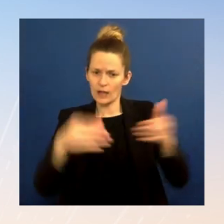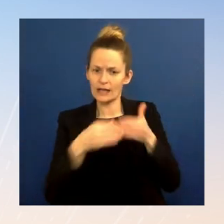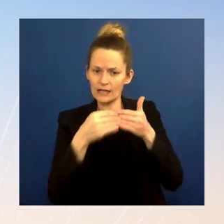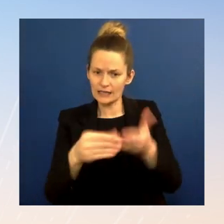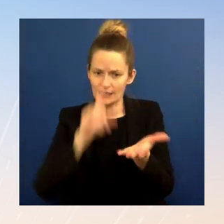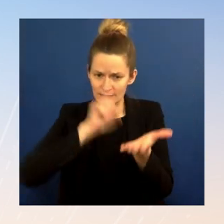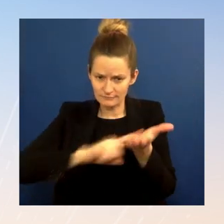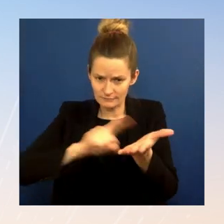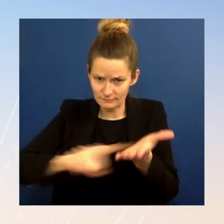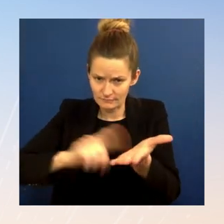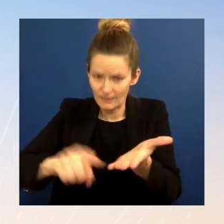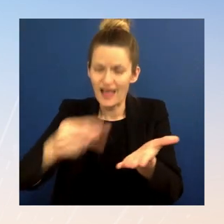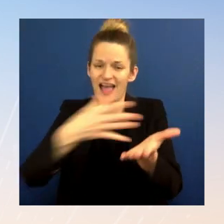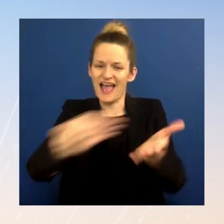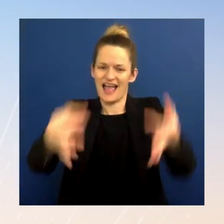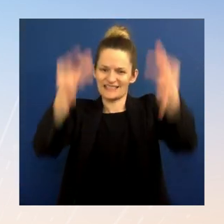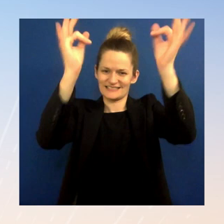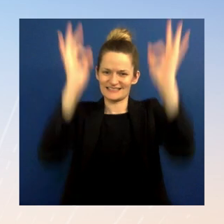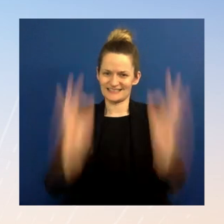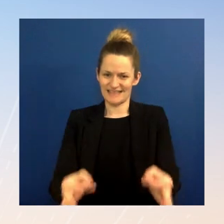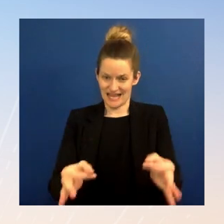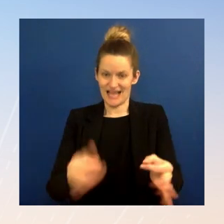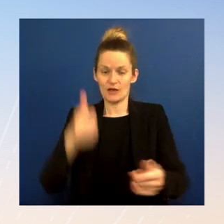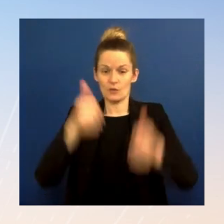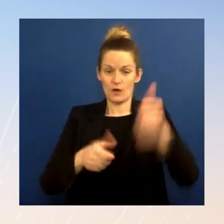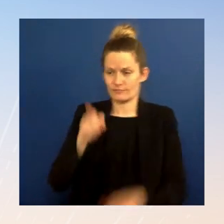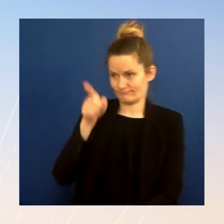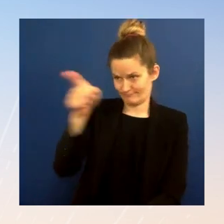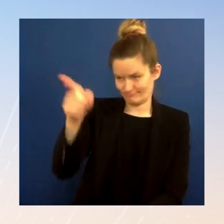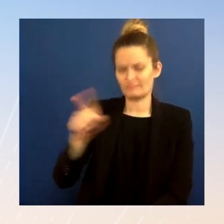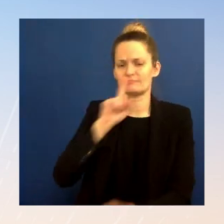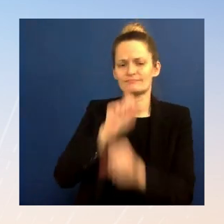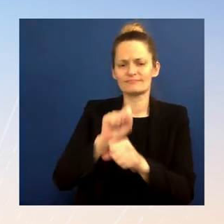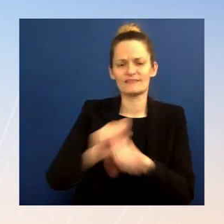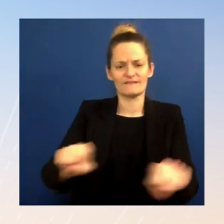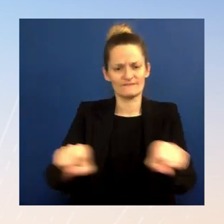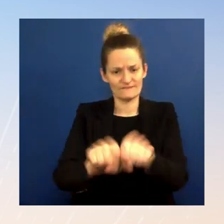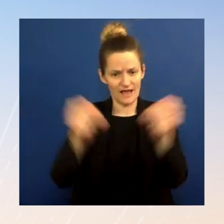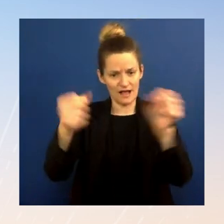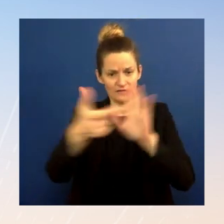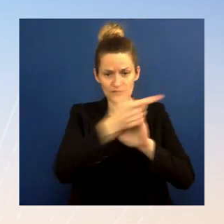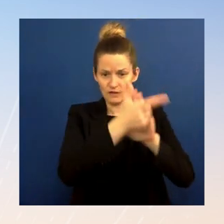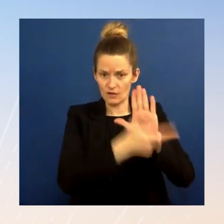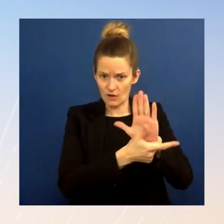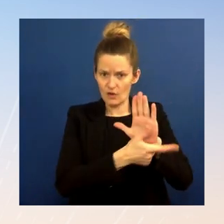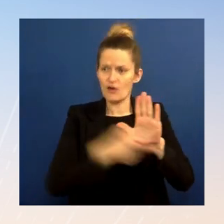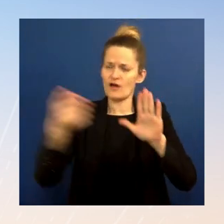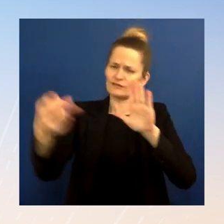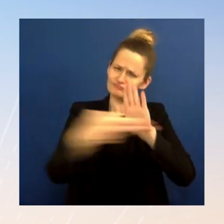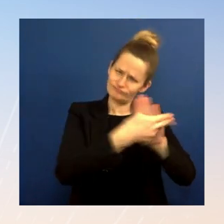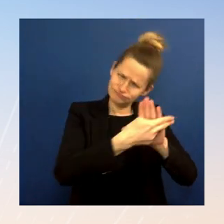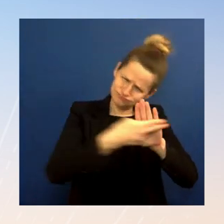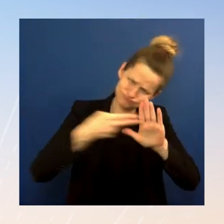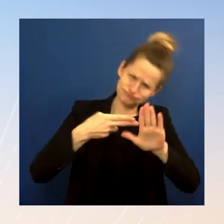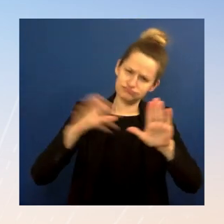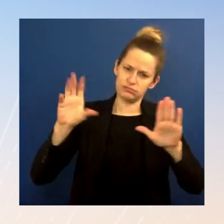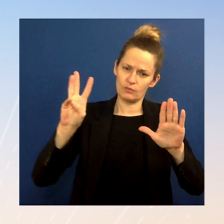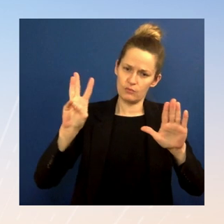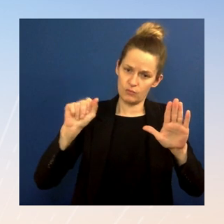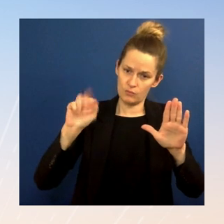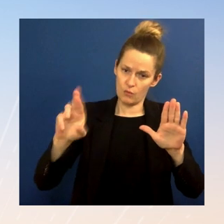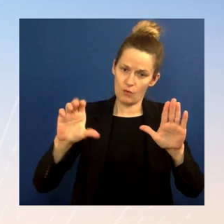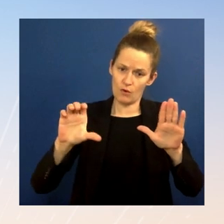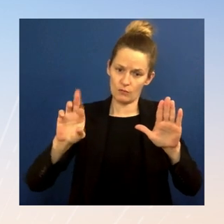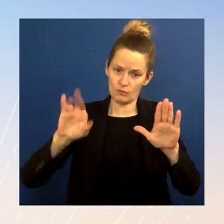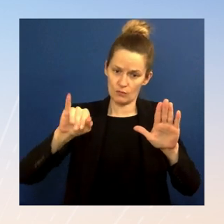of international law and whether it's war crimes by their standards and what the consequences would be. So we would be supporting those efforts. Do you know how long that